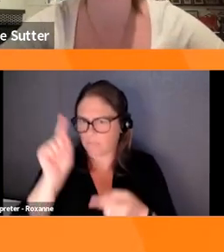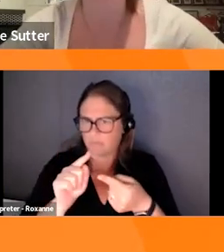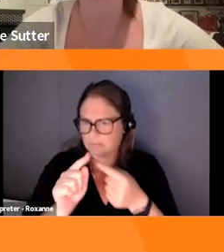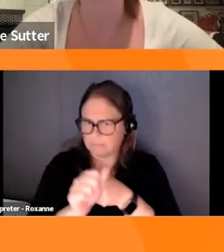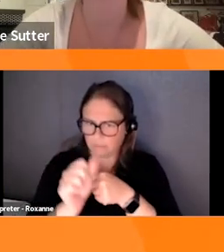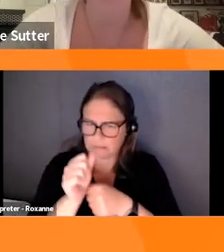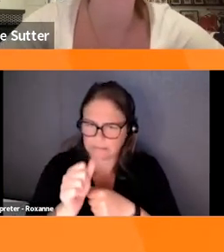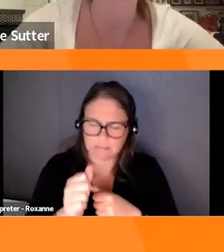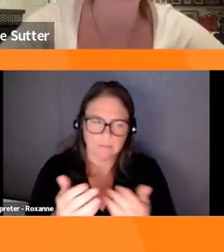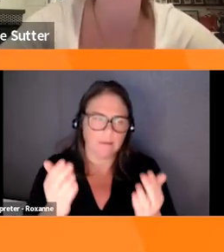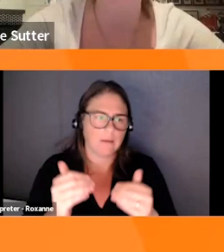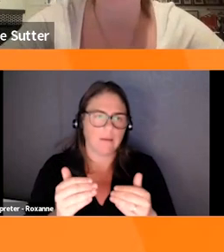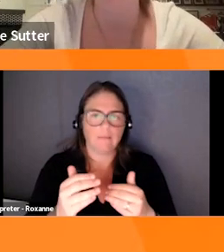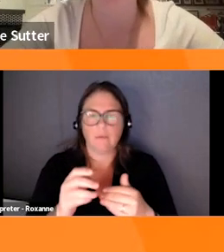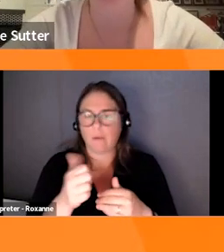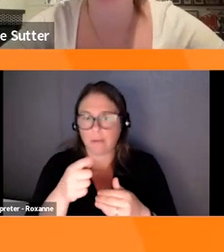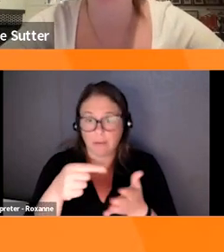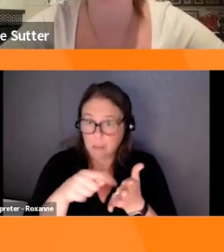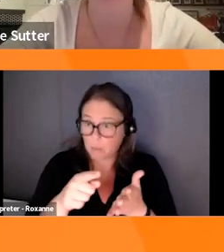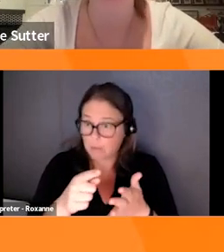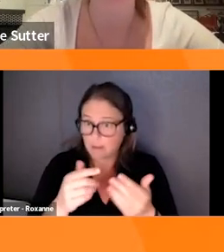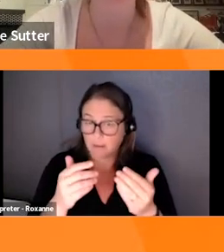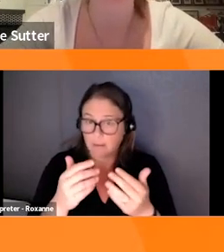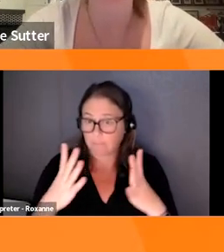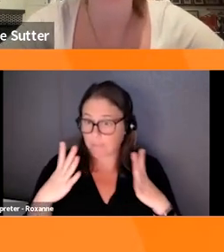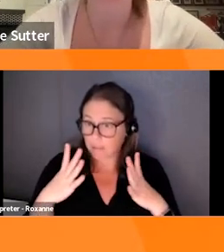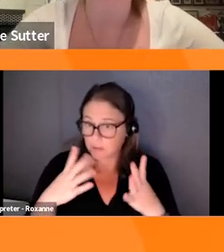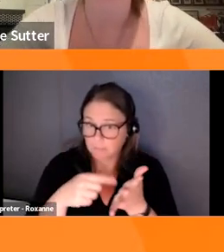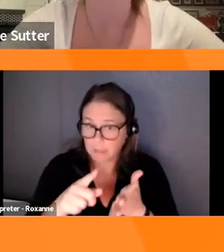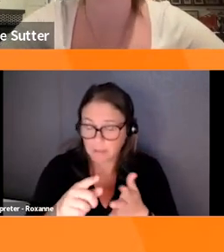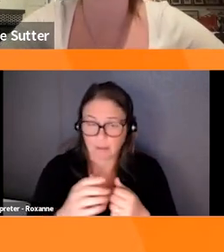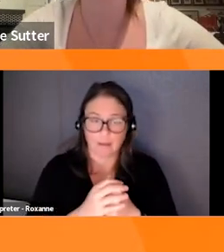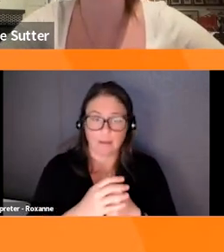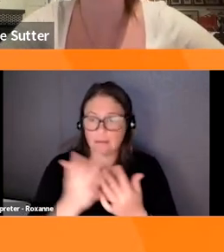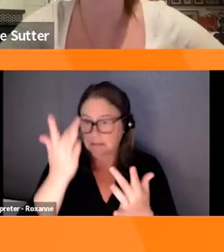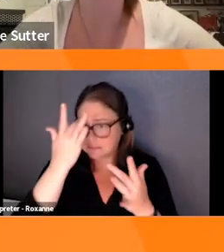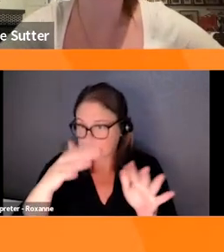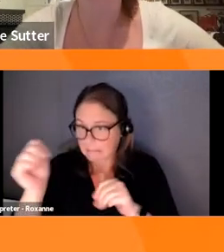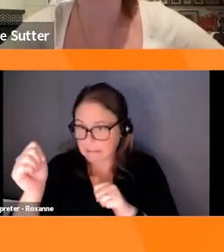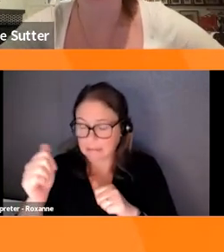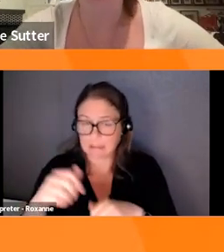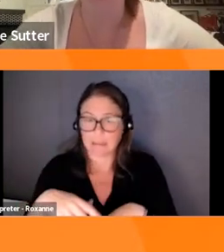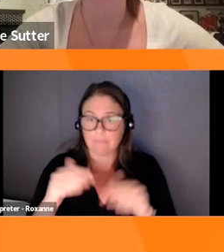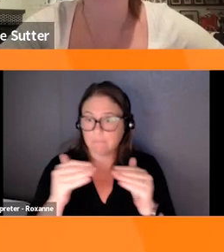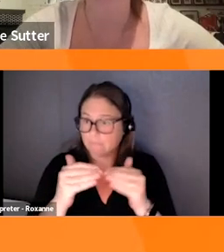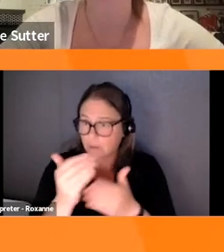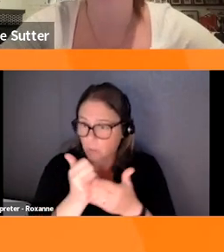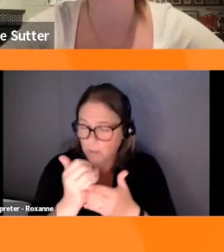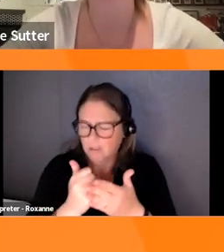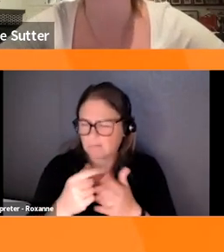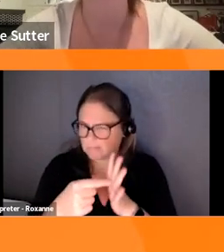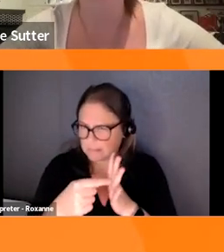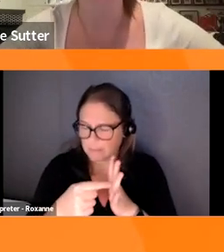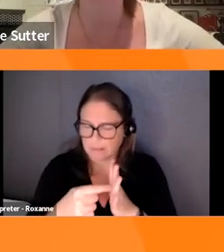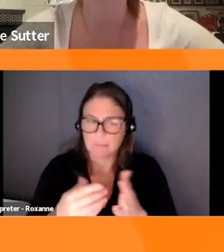giving paid sick leave, holidays, fair working hours. And then diversity and inclusion. So this is all